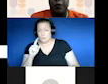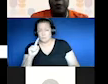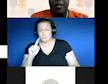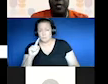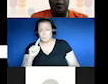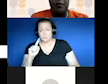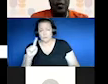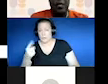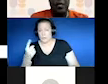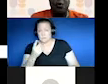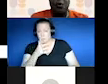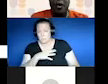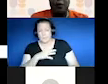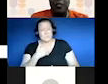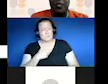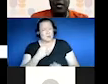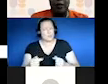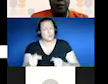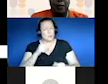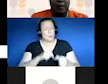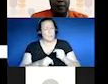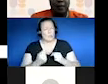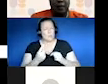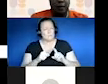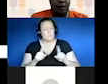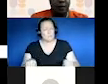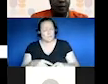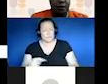the woman. I'm sorry, can you go back one slide?